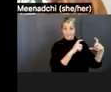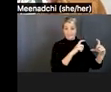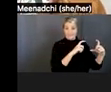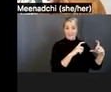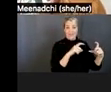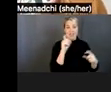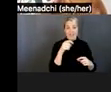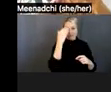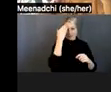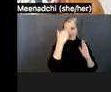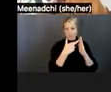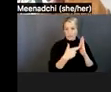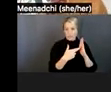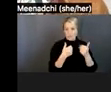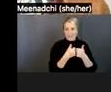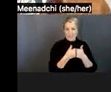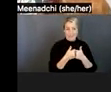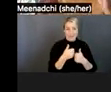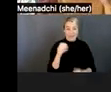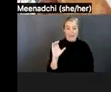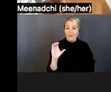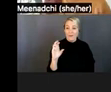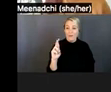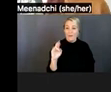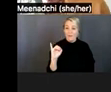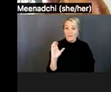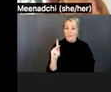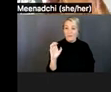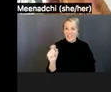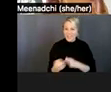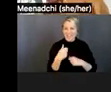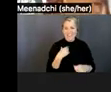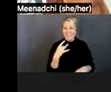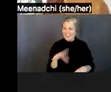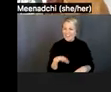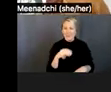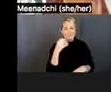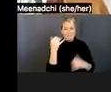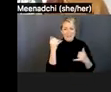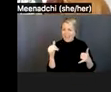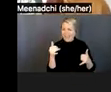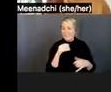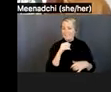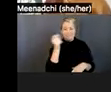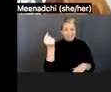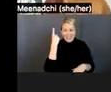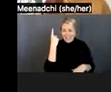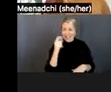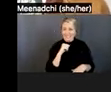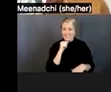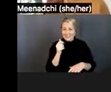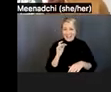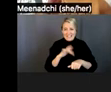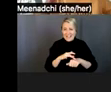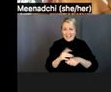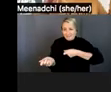I hate cricket. I will never play cricket. I will never watch cricket. I don't understand what's happening. I haven't touched a cricket bat since I was